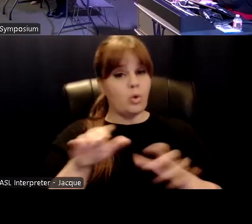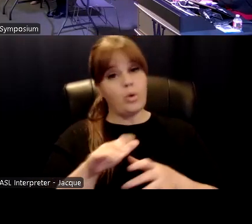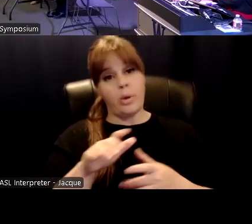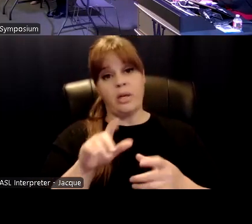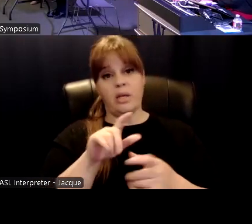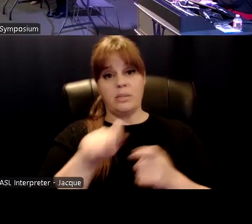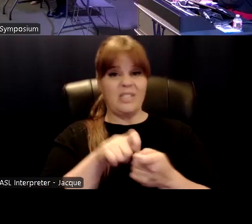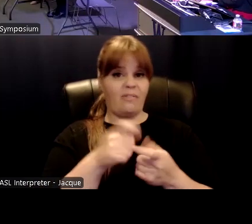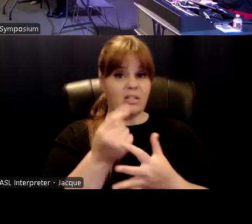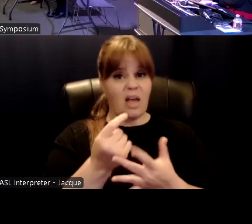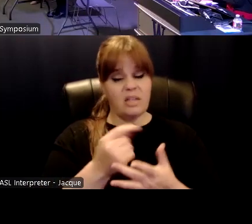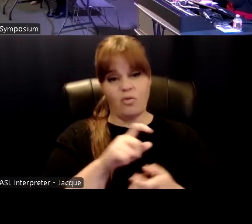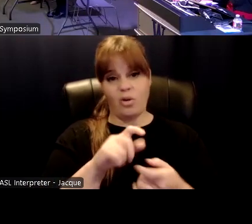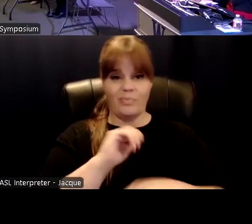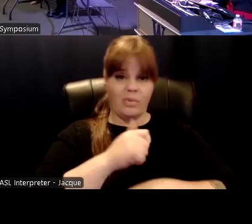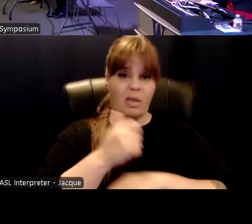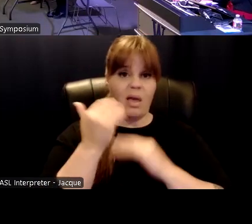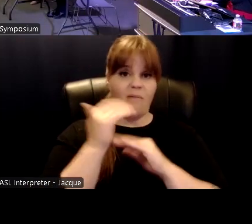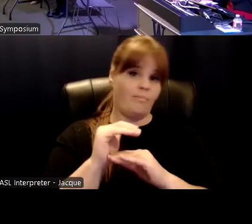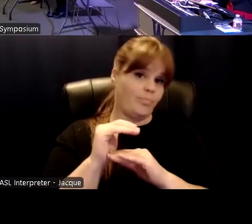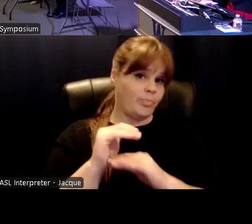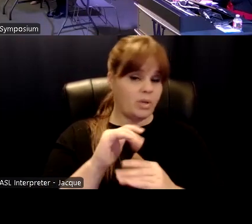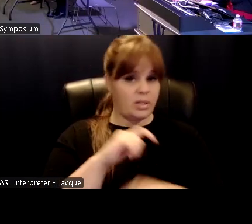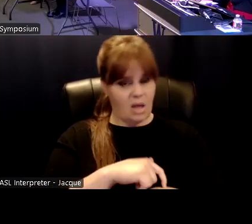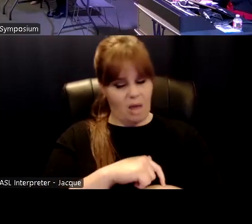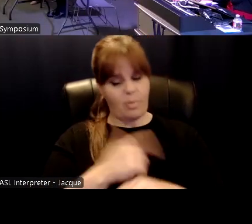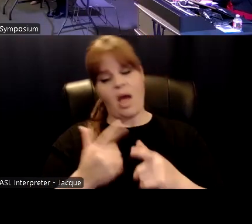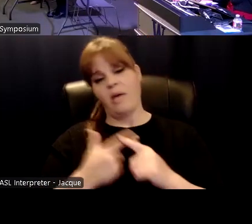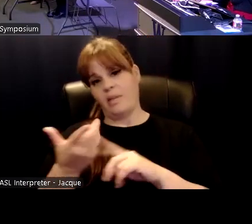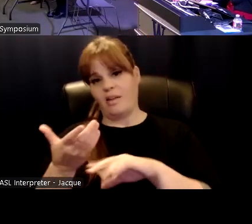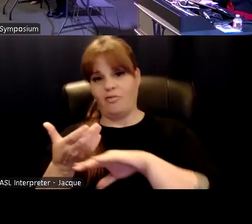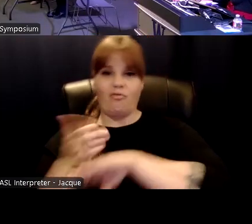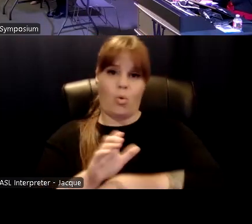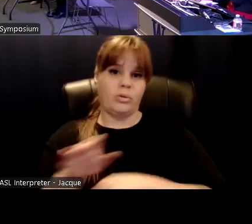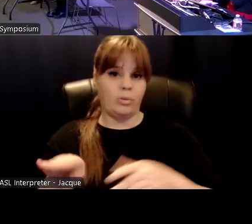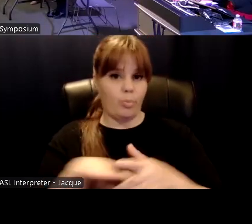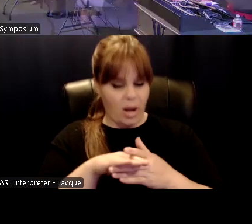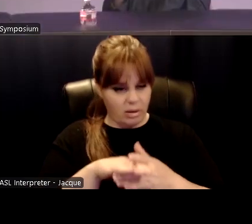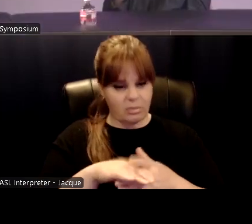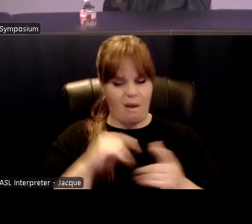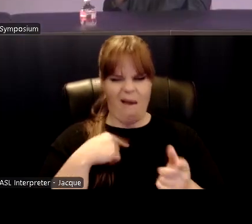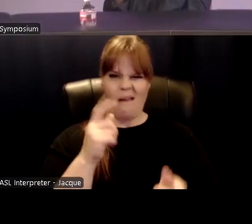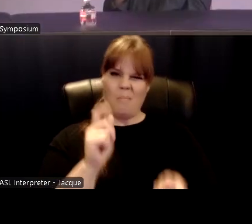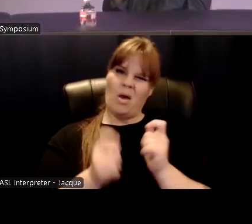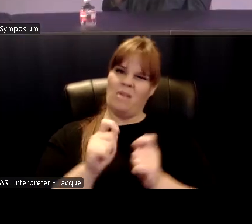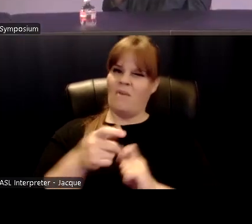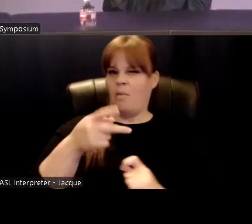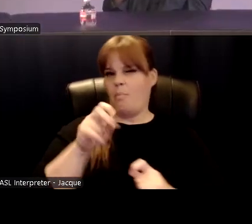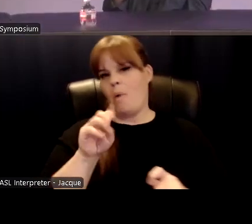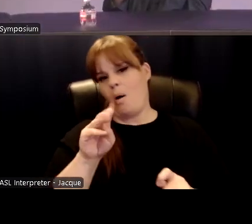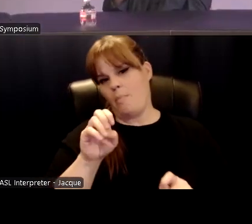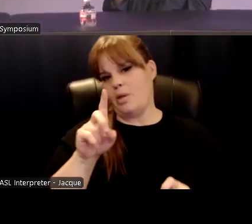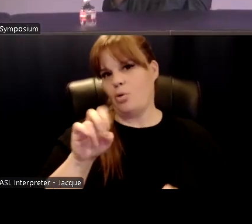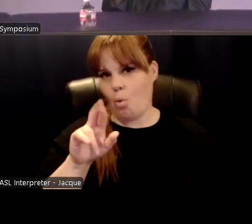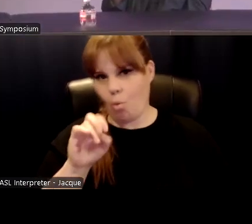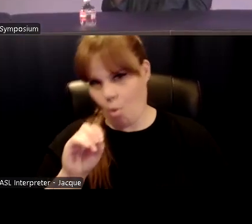having a forced upon break, or I modify the Pomodoro a lot based on what my patient's goals and